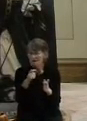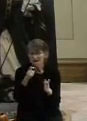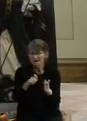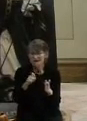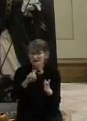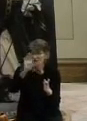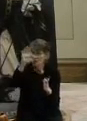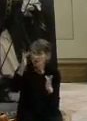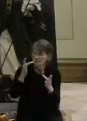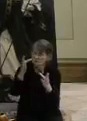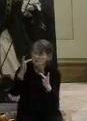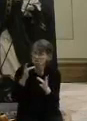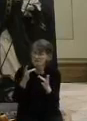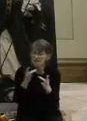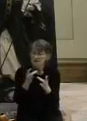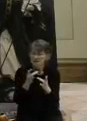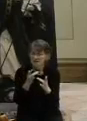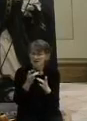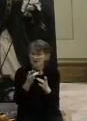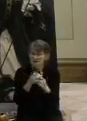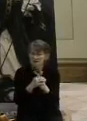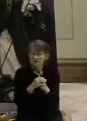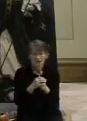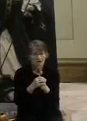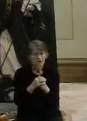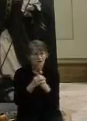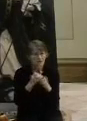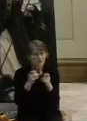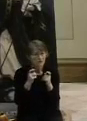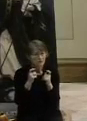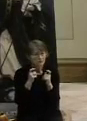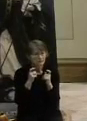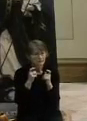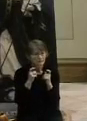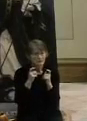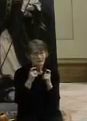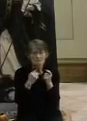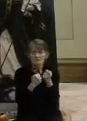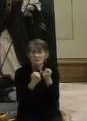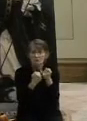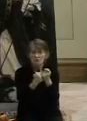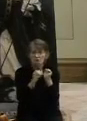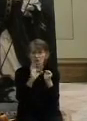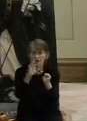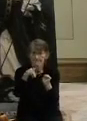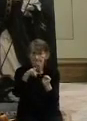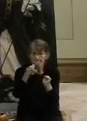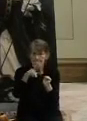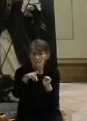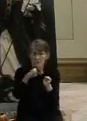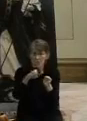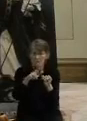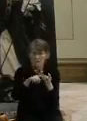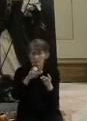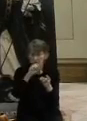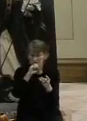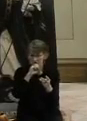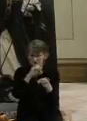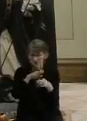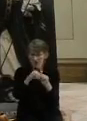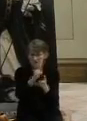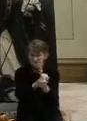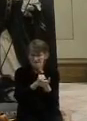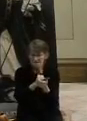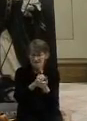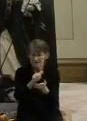in the fellowship of your holy apostles and martyrs, with John the Baptist, Stephen, Matthias, Barnabas,